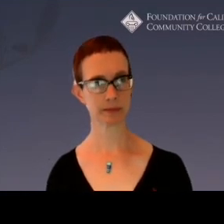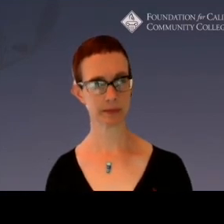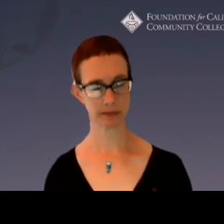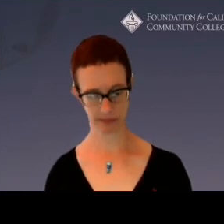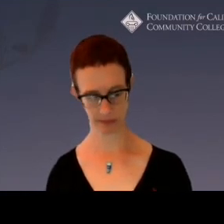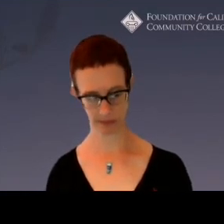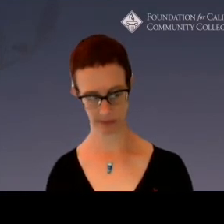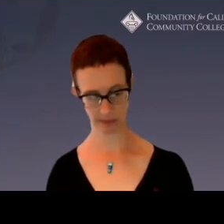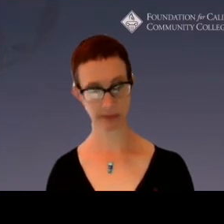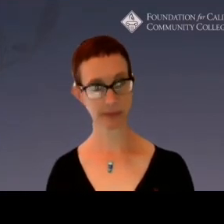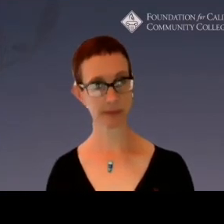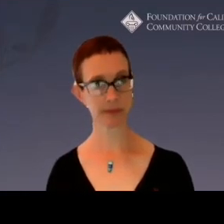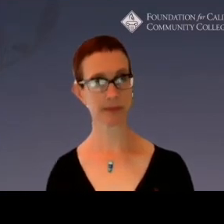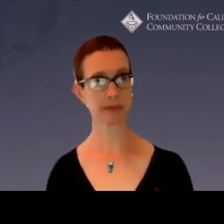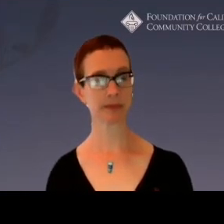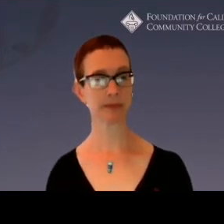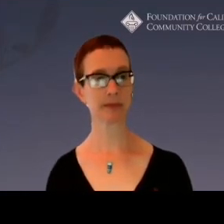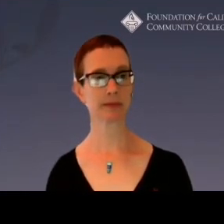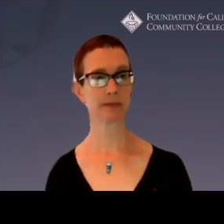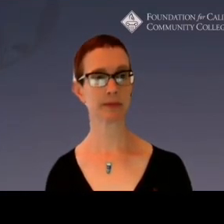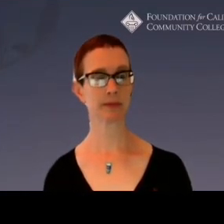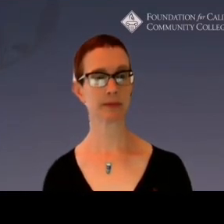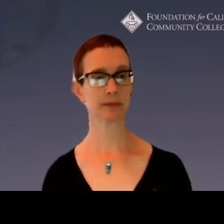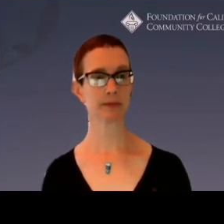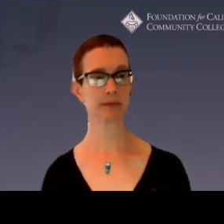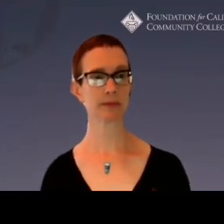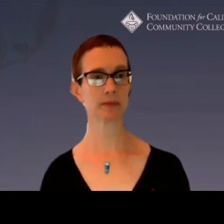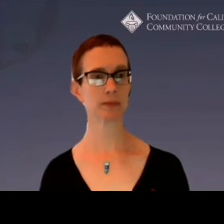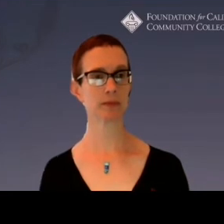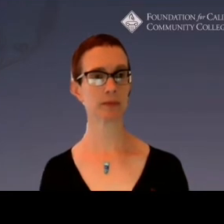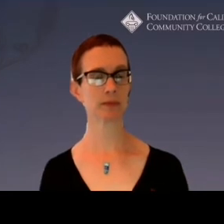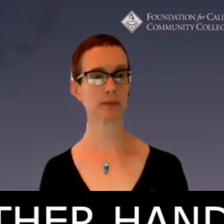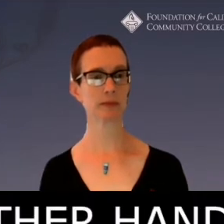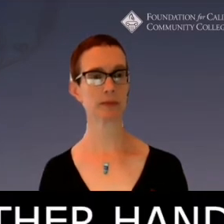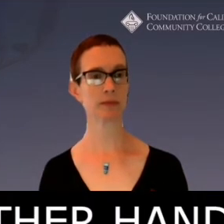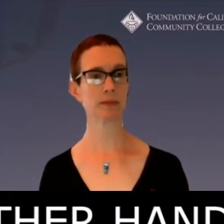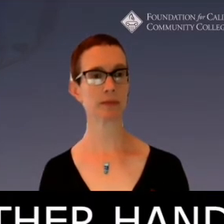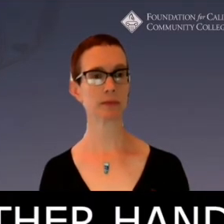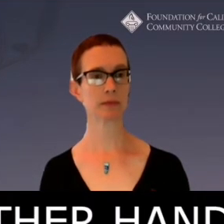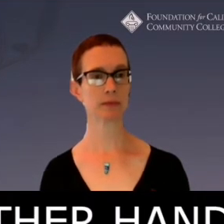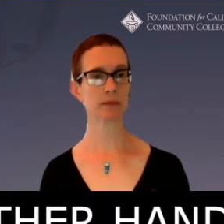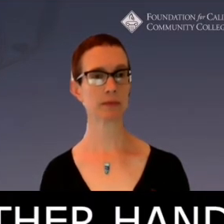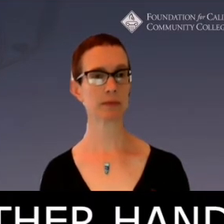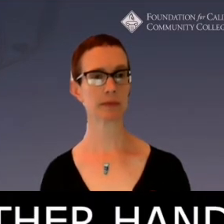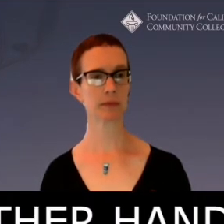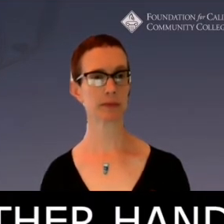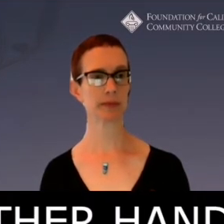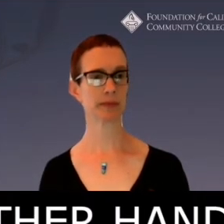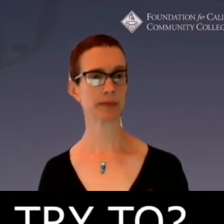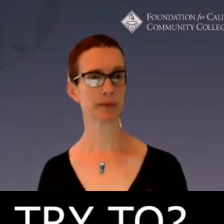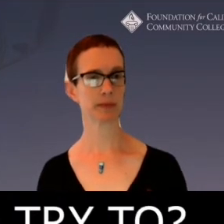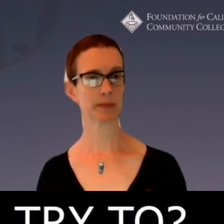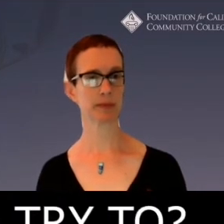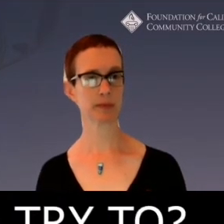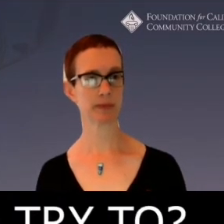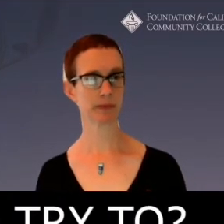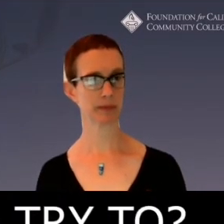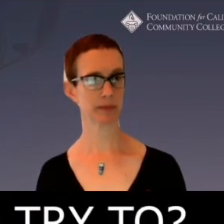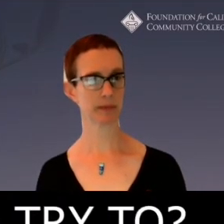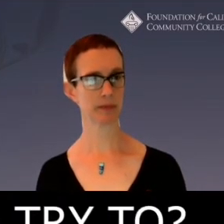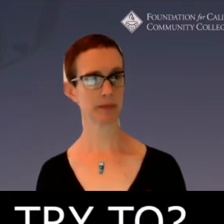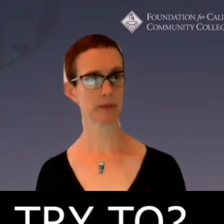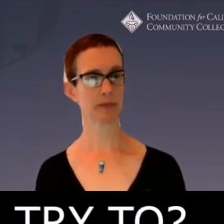Are there any other hands up, Barbara, that we want to try to? Yes, I think